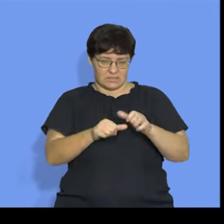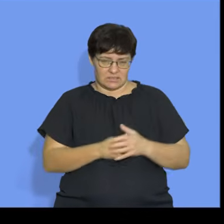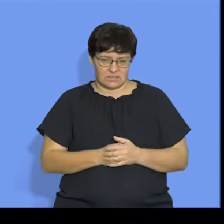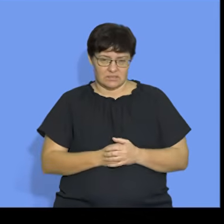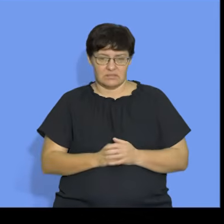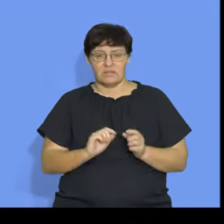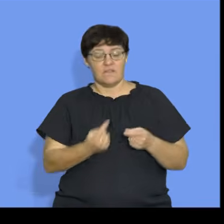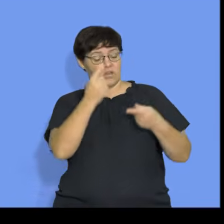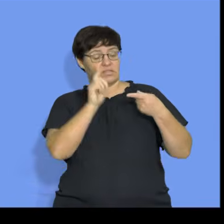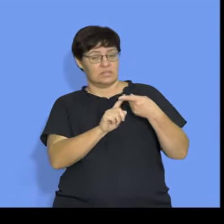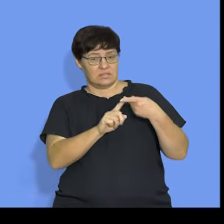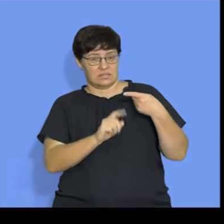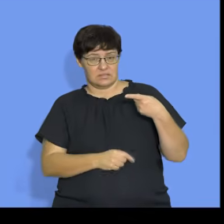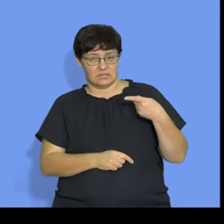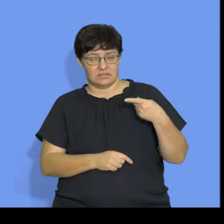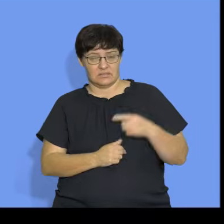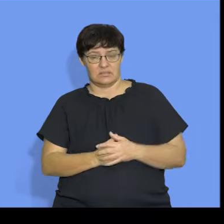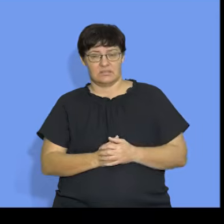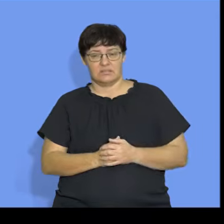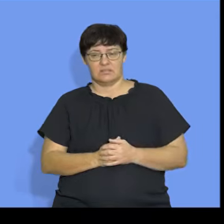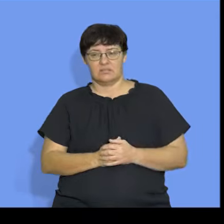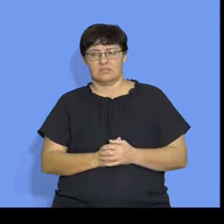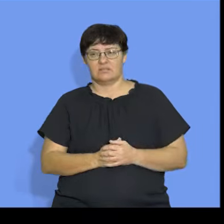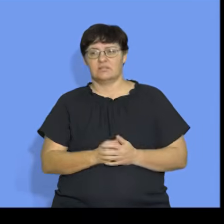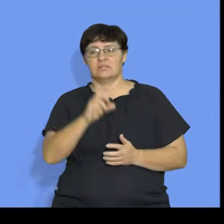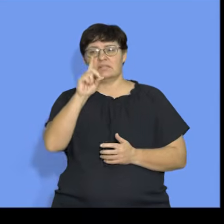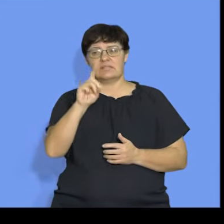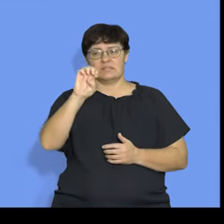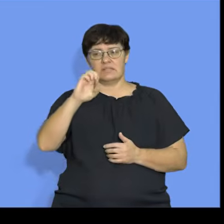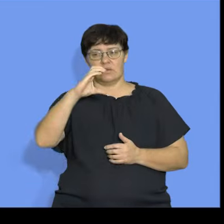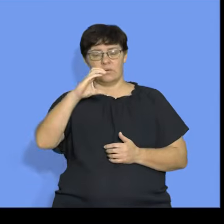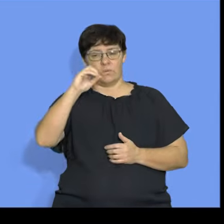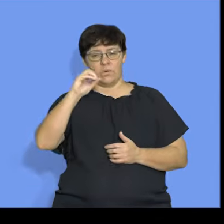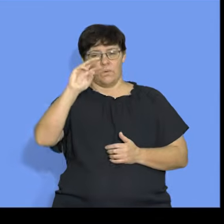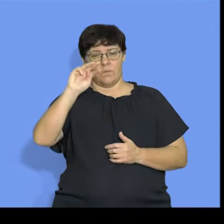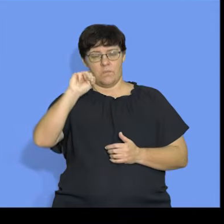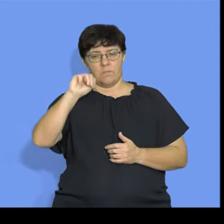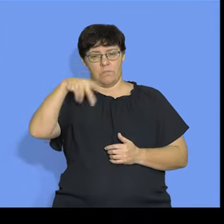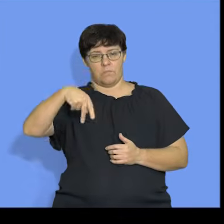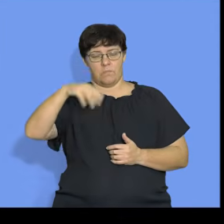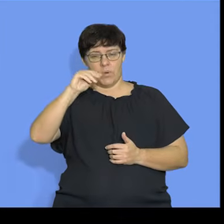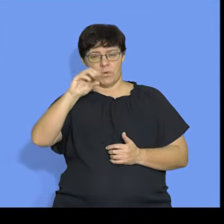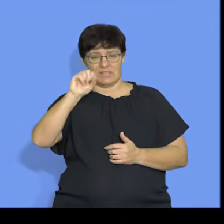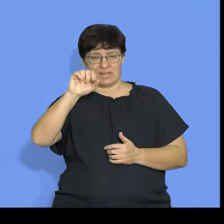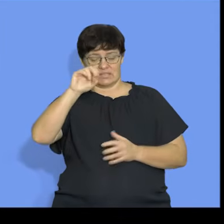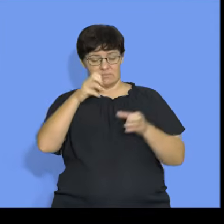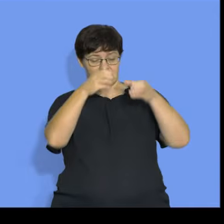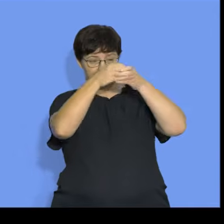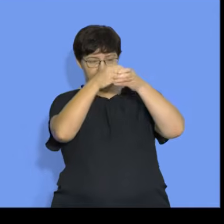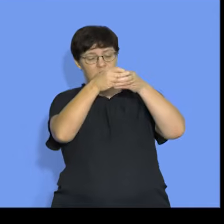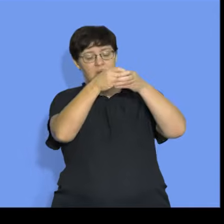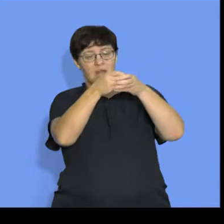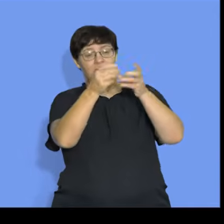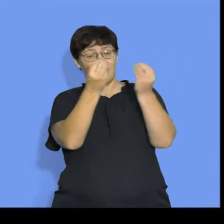term that we're going to look at, is this word decomposers. Now, a decomposer, things